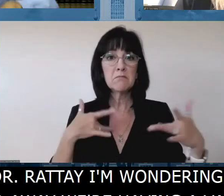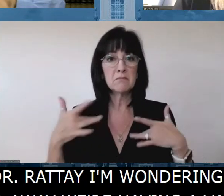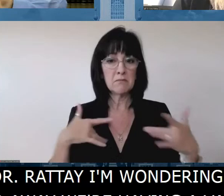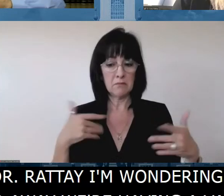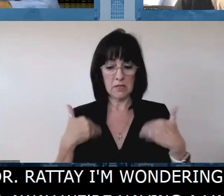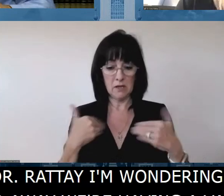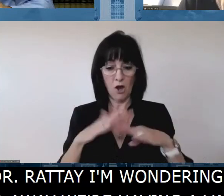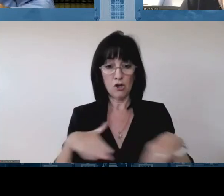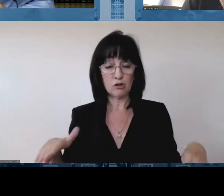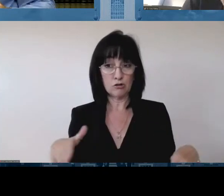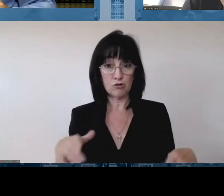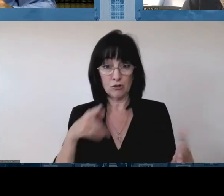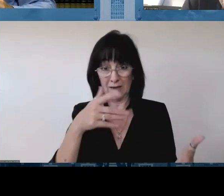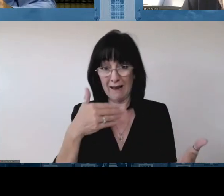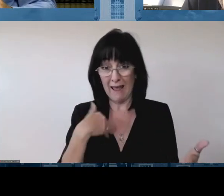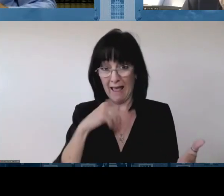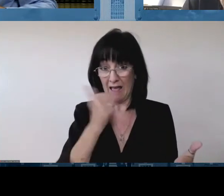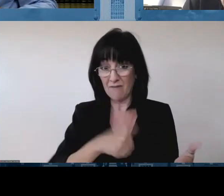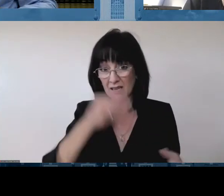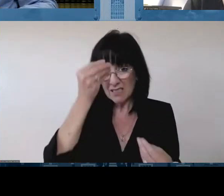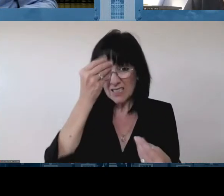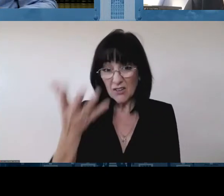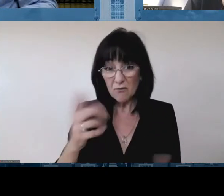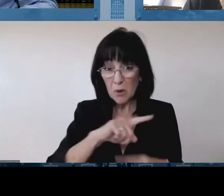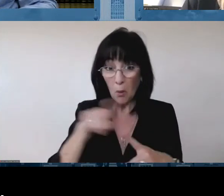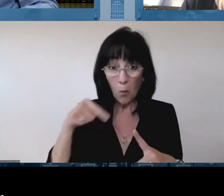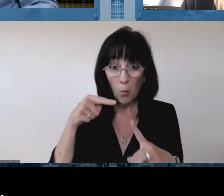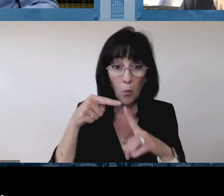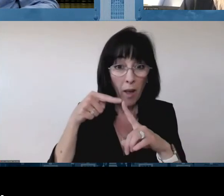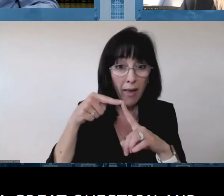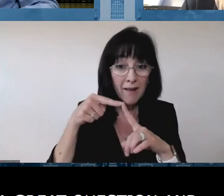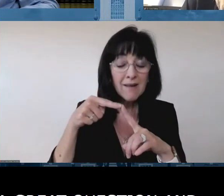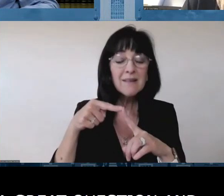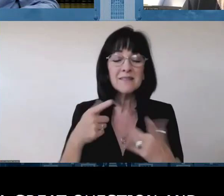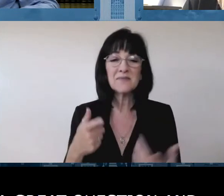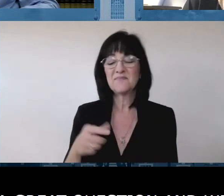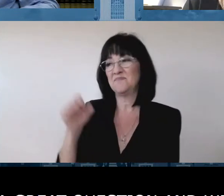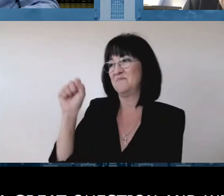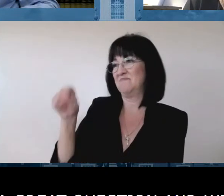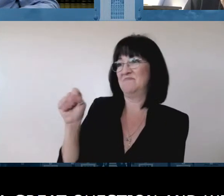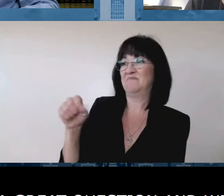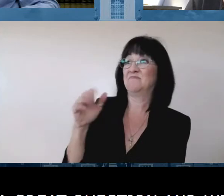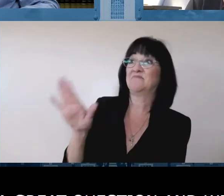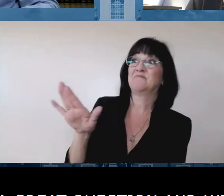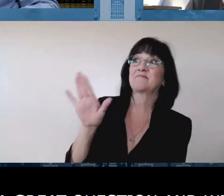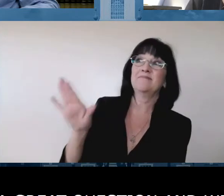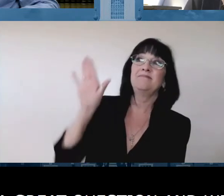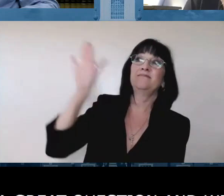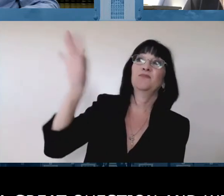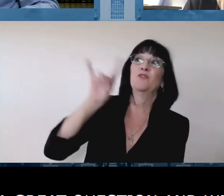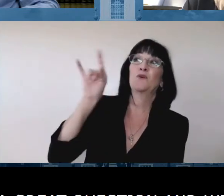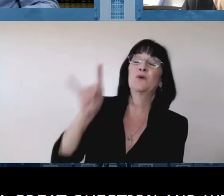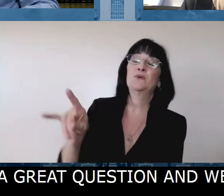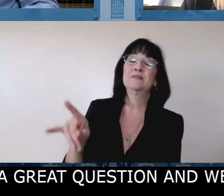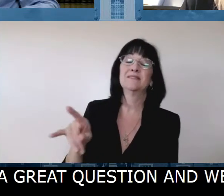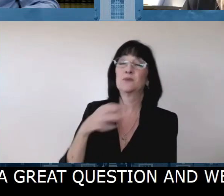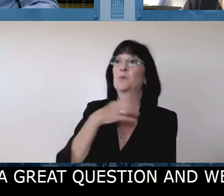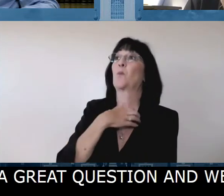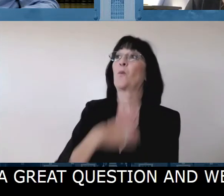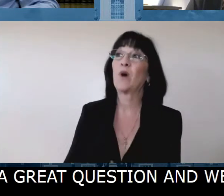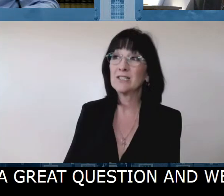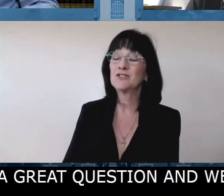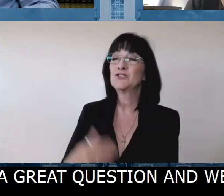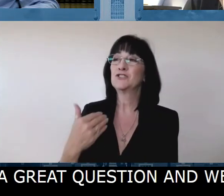Yeah, Amy, it's a great question, and we all would love to have the answer. And we've heard a little bit of